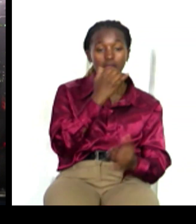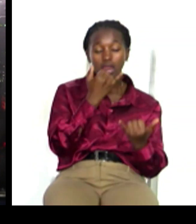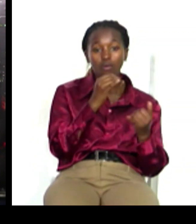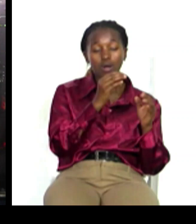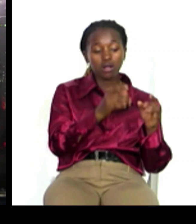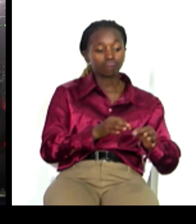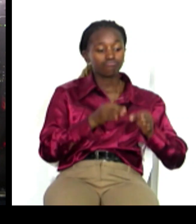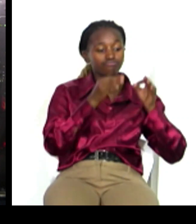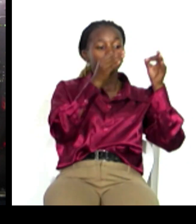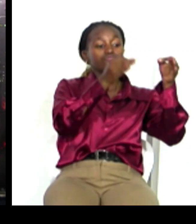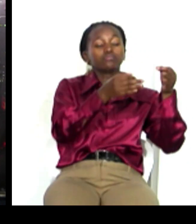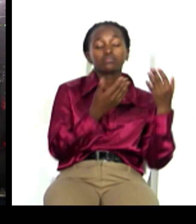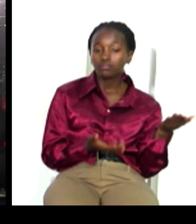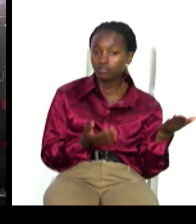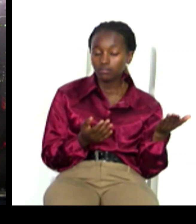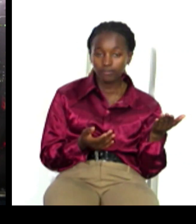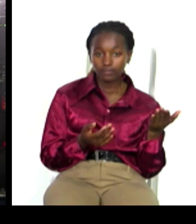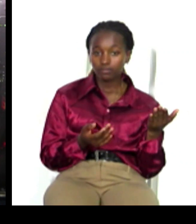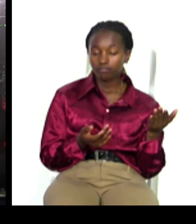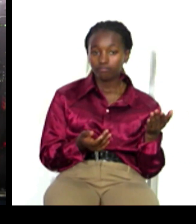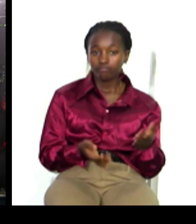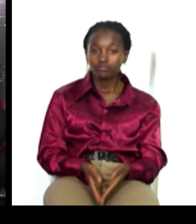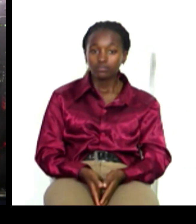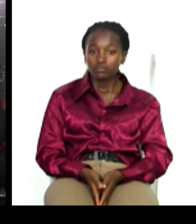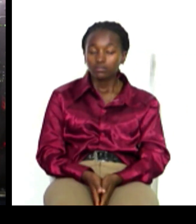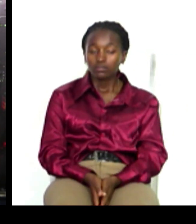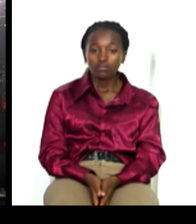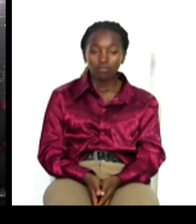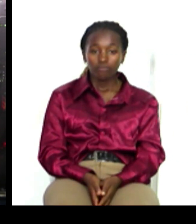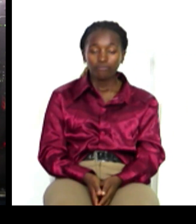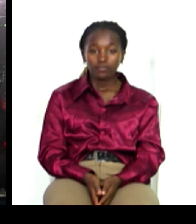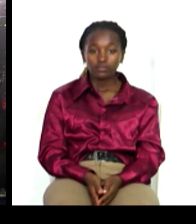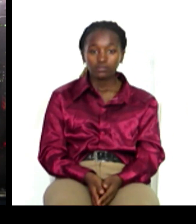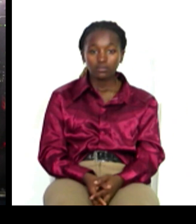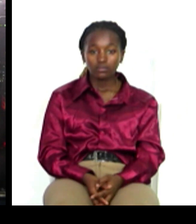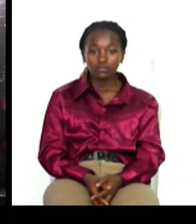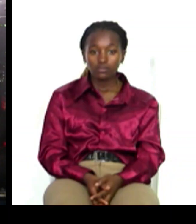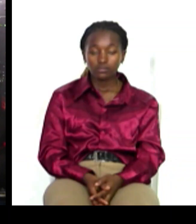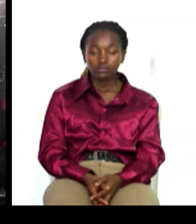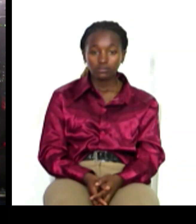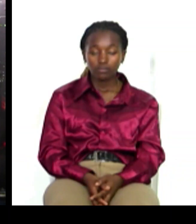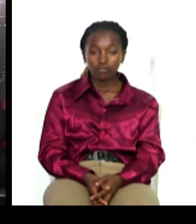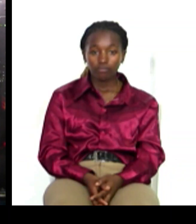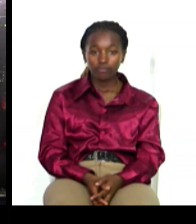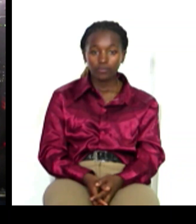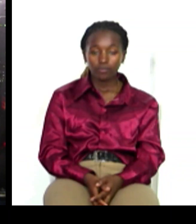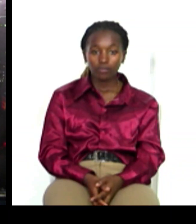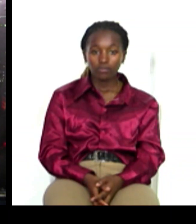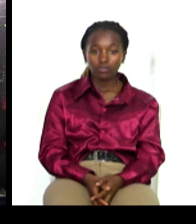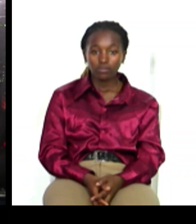not the IBC. It was called a certain name over there. I cannot remember. It was small. It